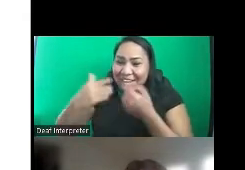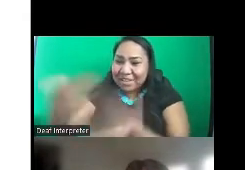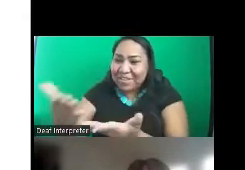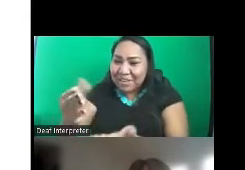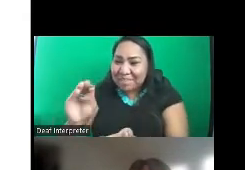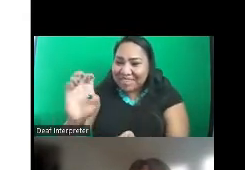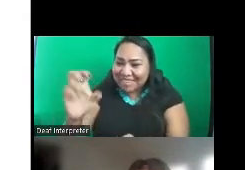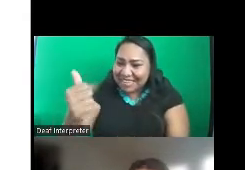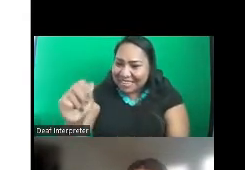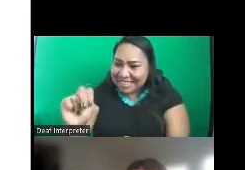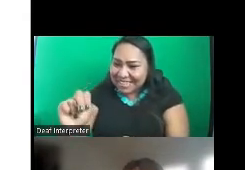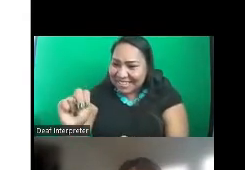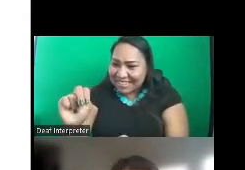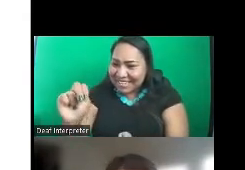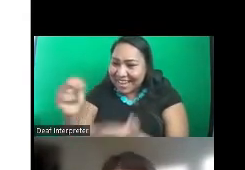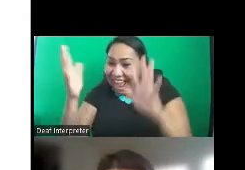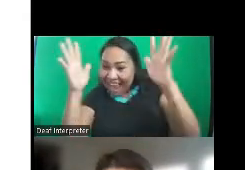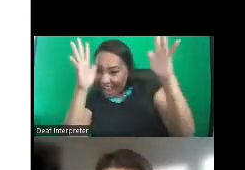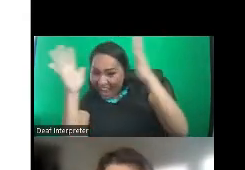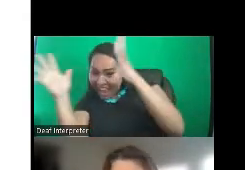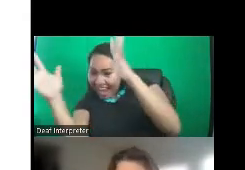the celebratory.